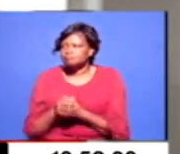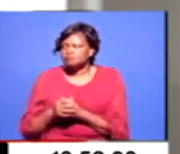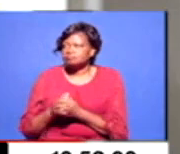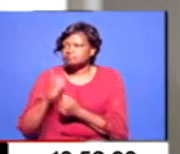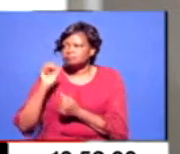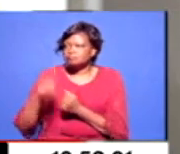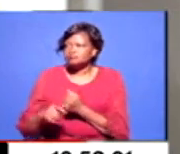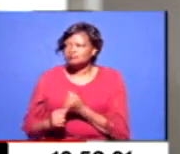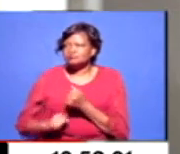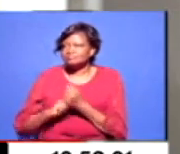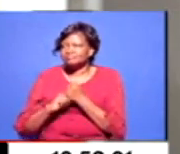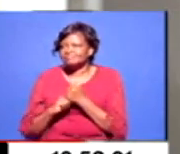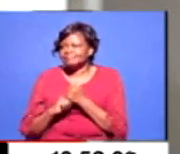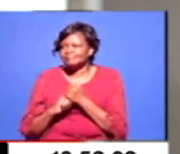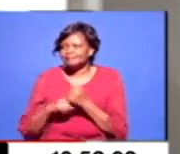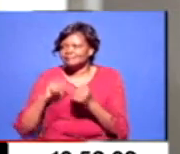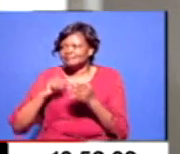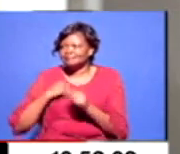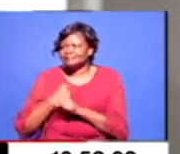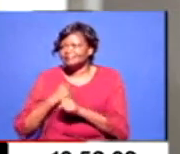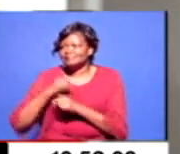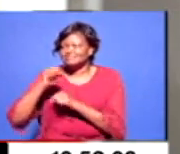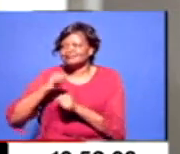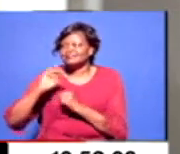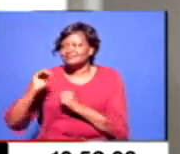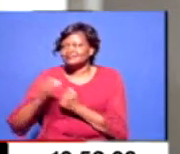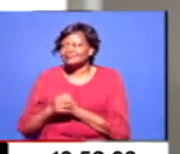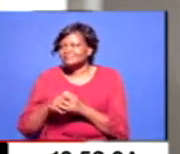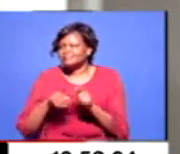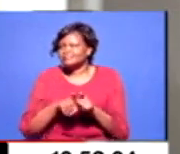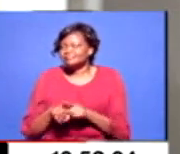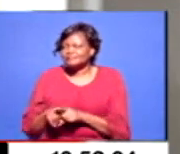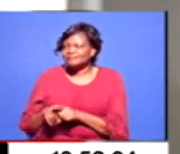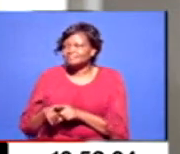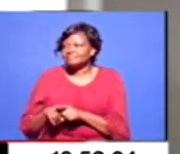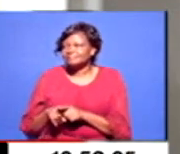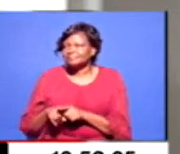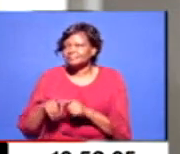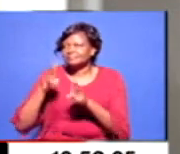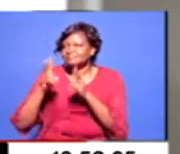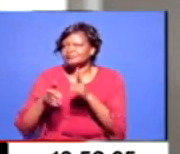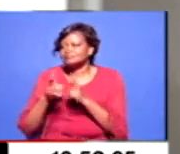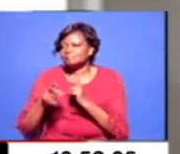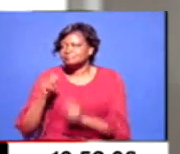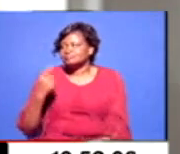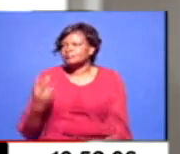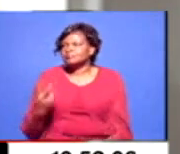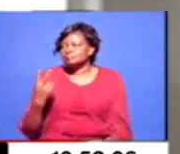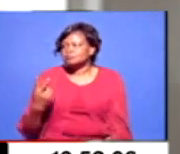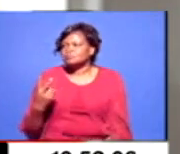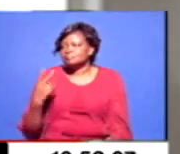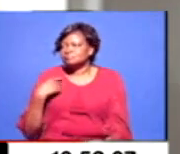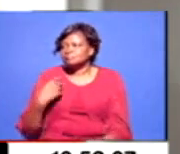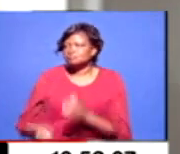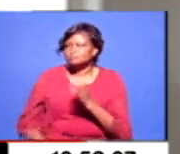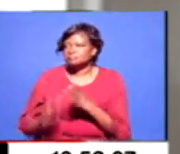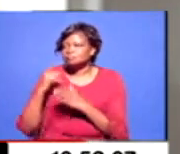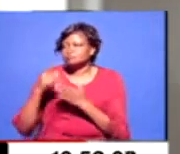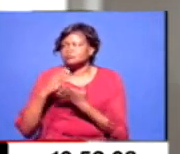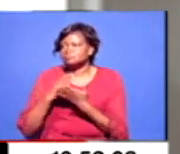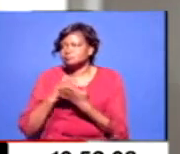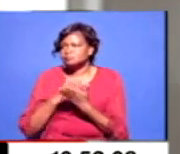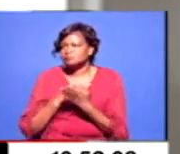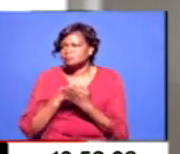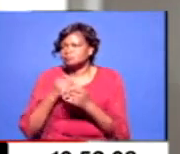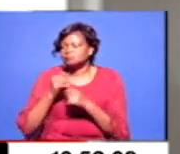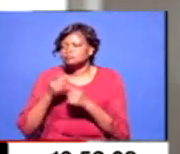can support what we are doing in Mumbi County. Mm-hmm. And also on 22nd of February, mm-hmm. we launched this program just to make it